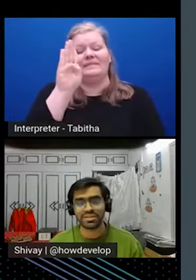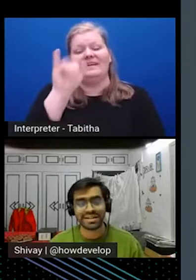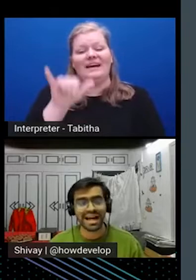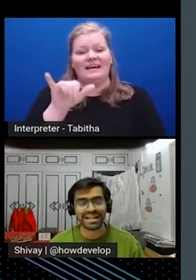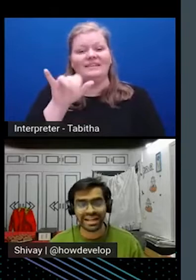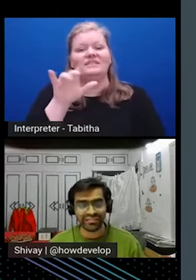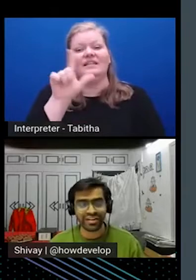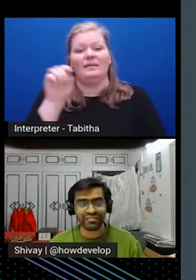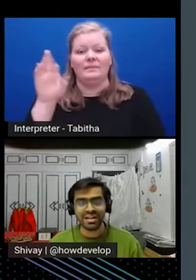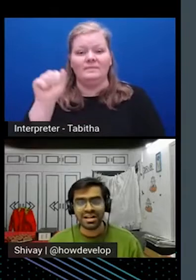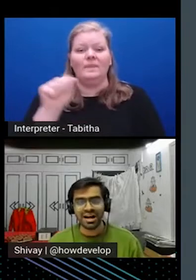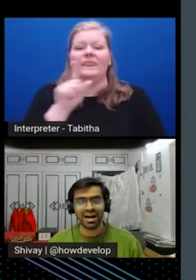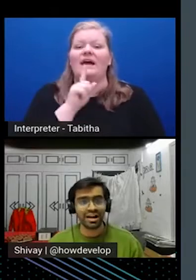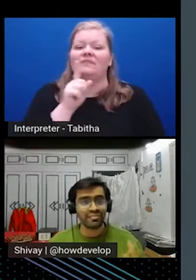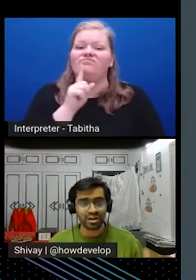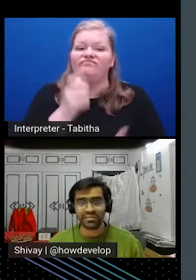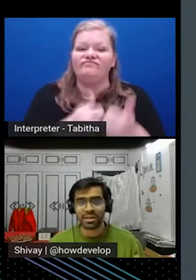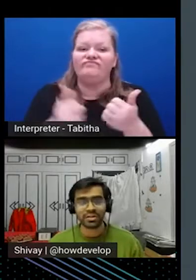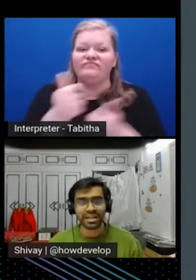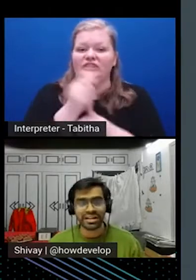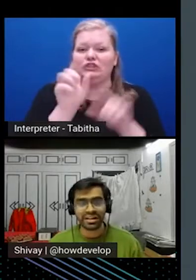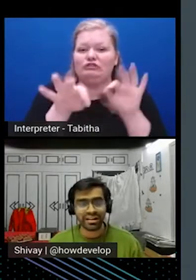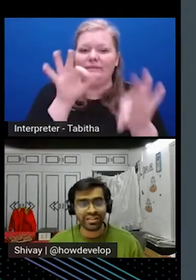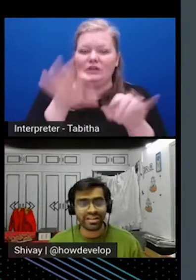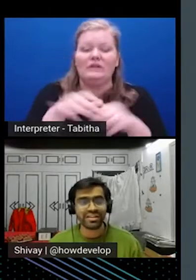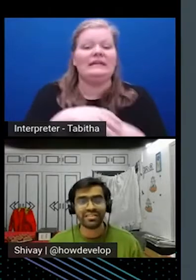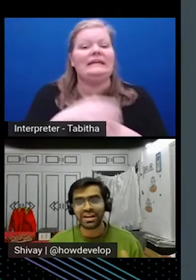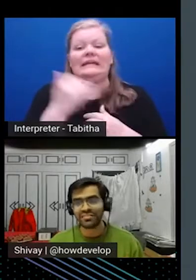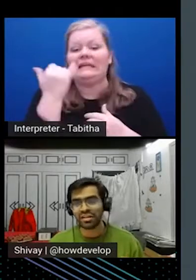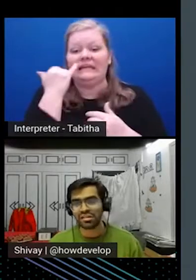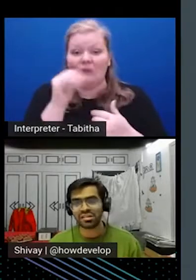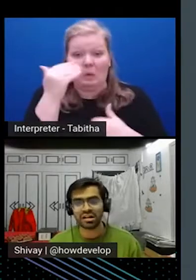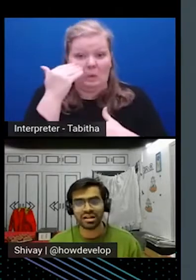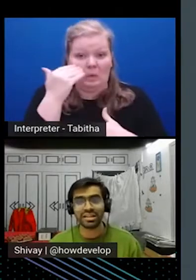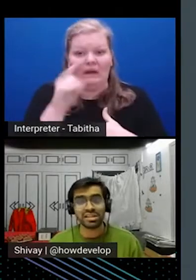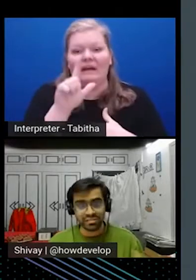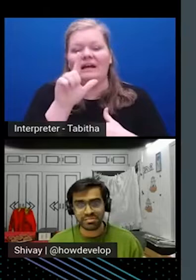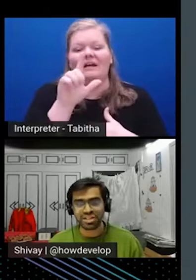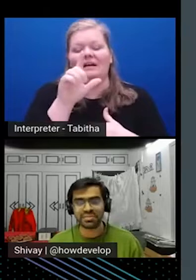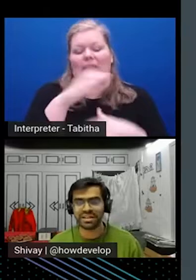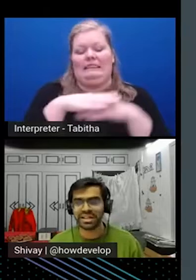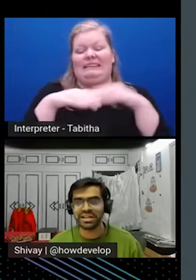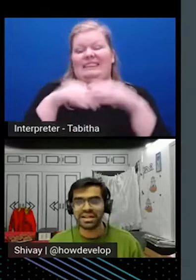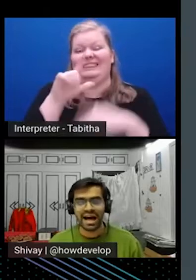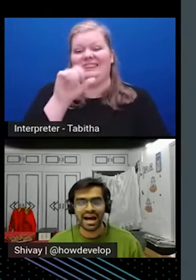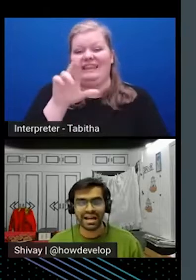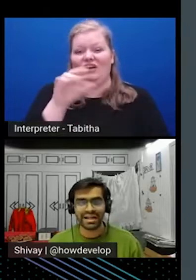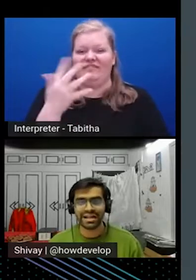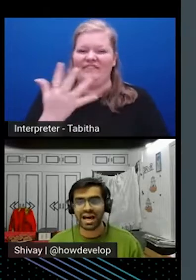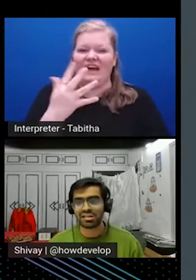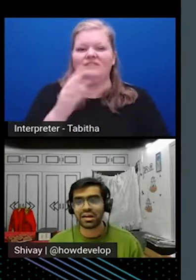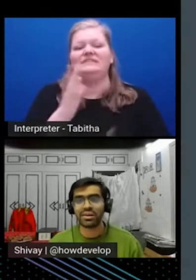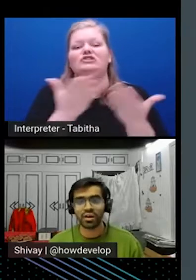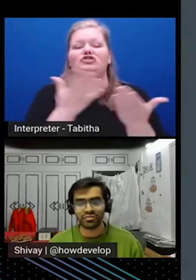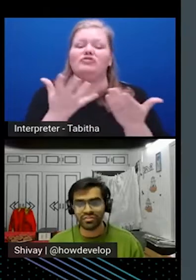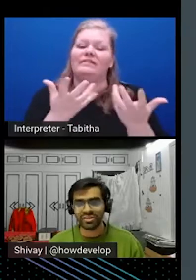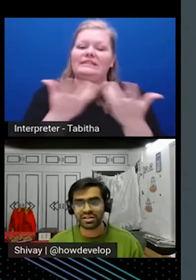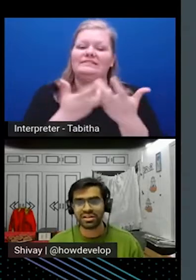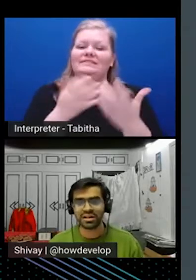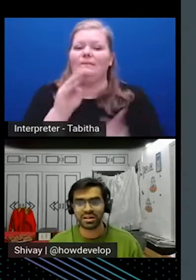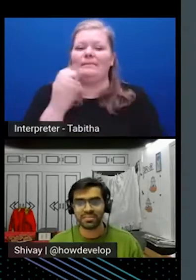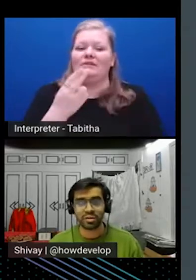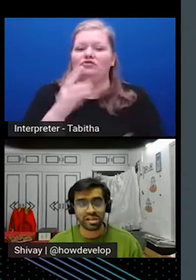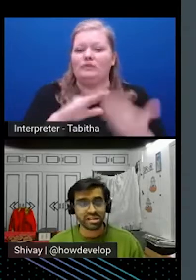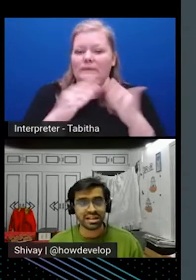former meshmate at Layer 5. If you're not aware about Layer 5, Layer 5 is the service mesh community, and it has a lot of